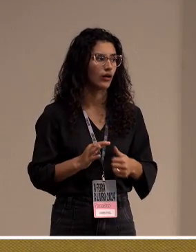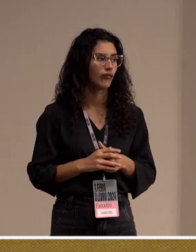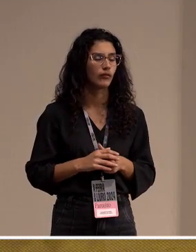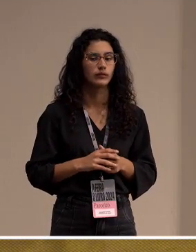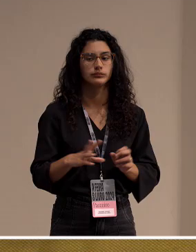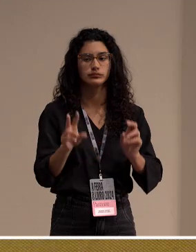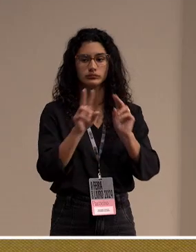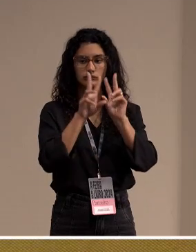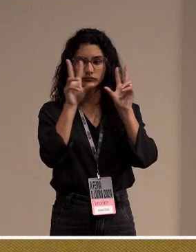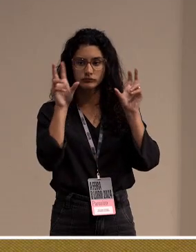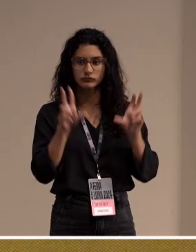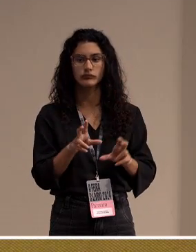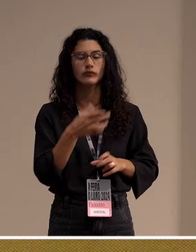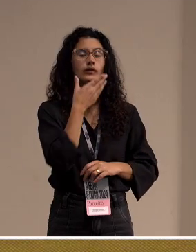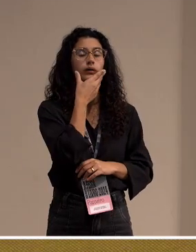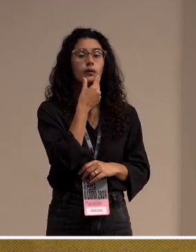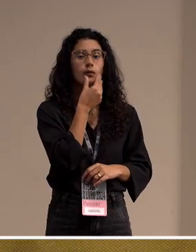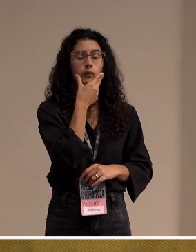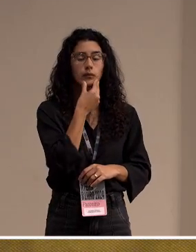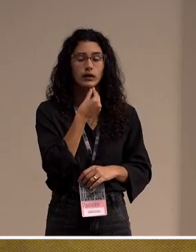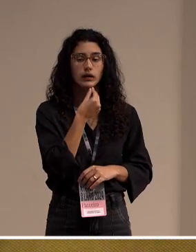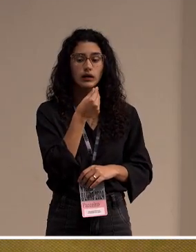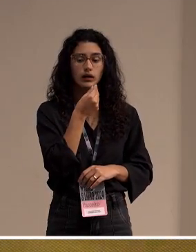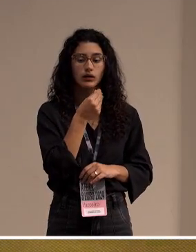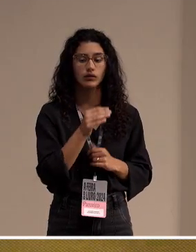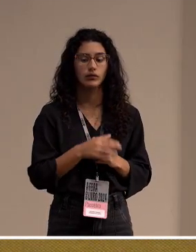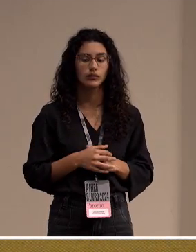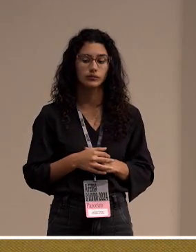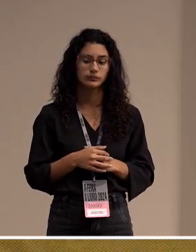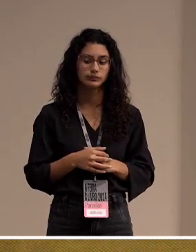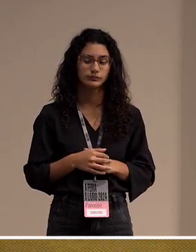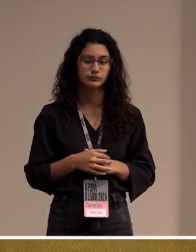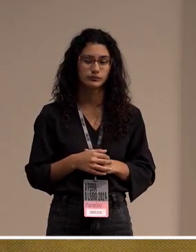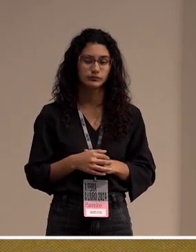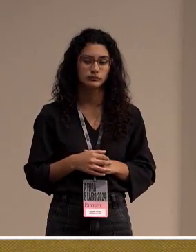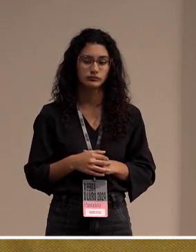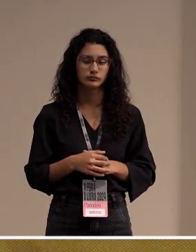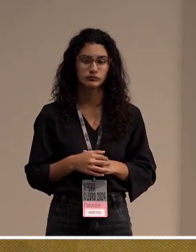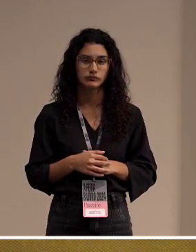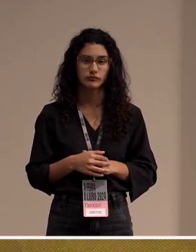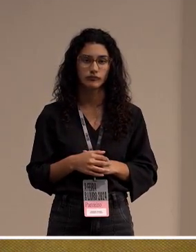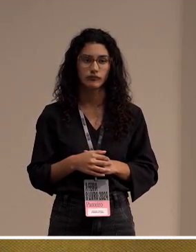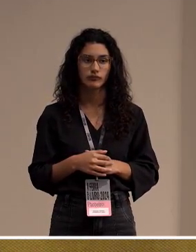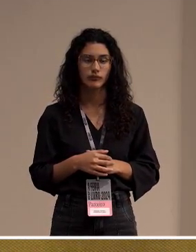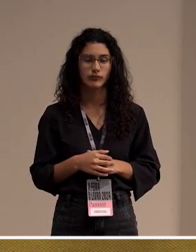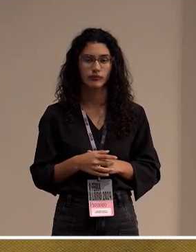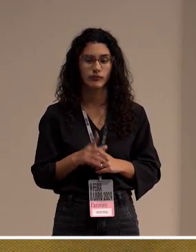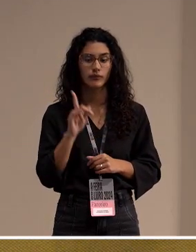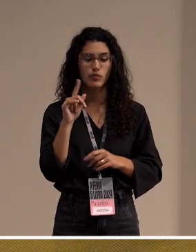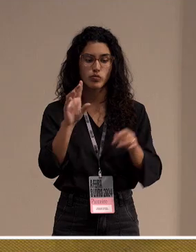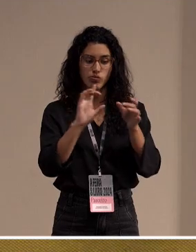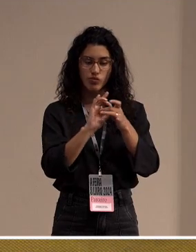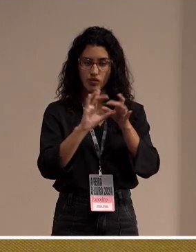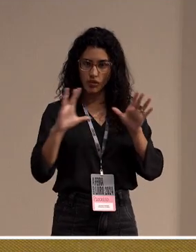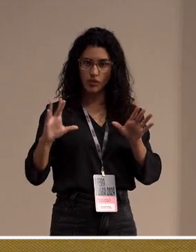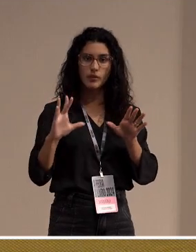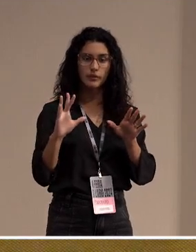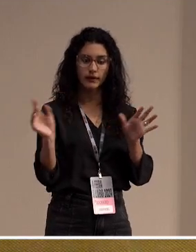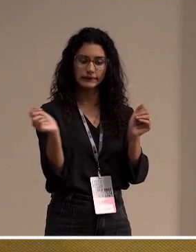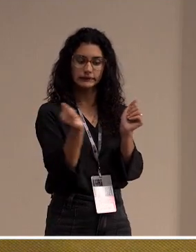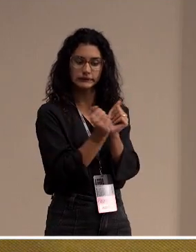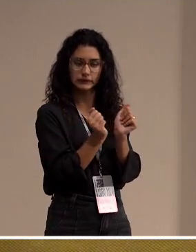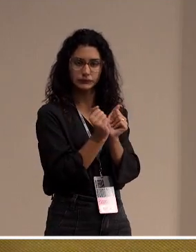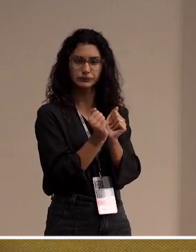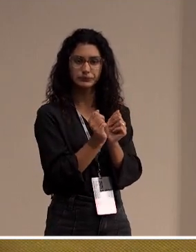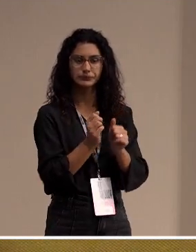stories about children being enslaved are fascinating. There's so many more. The ones that intrigue